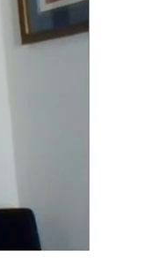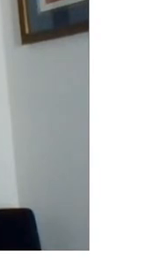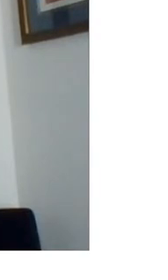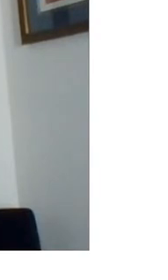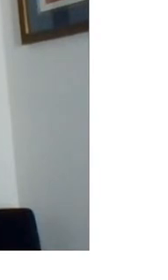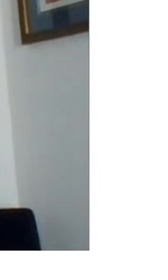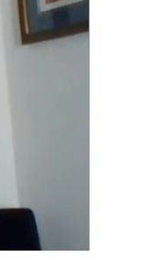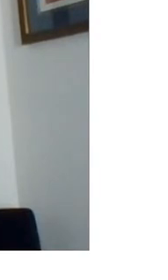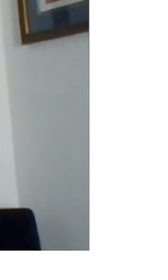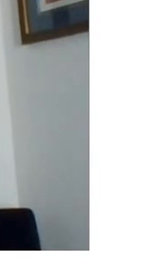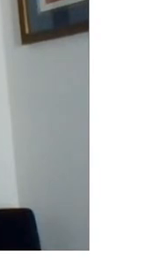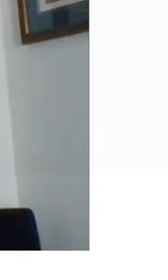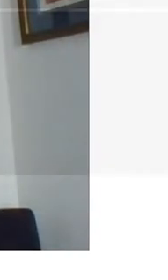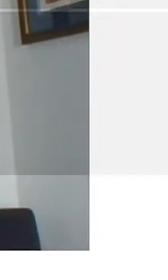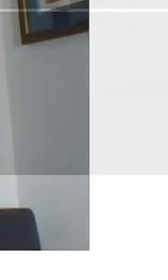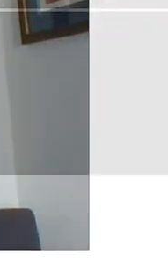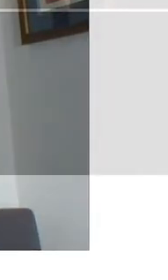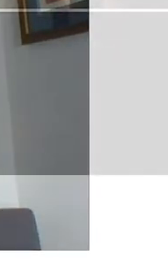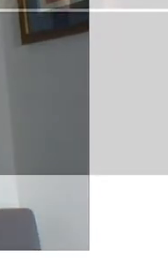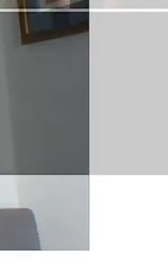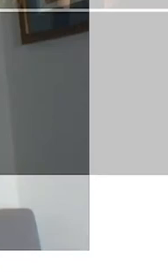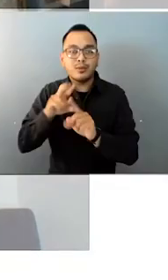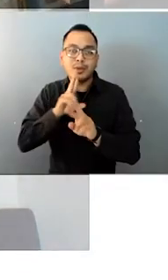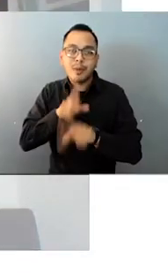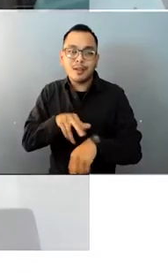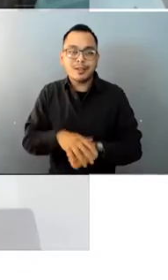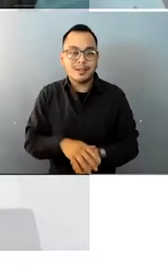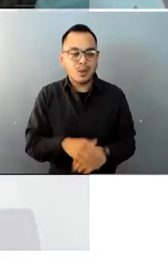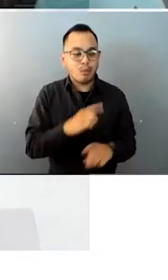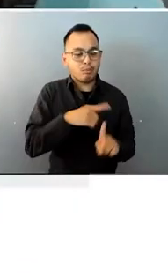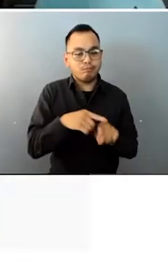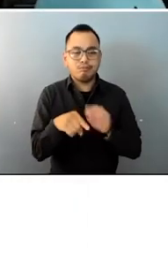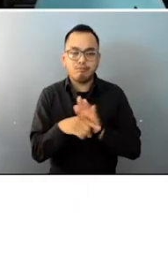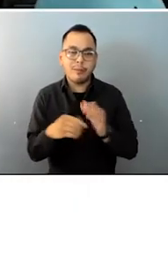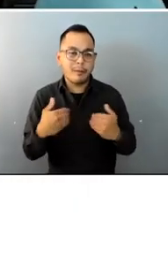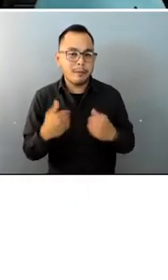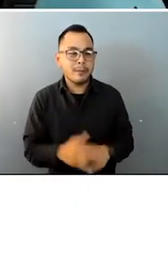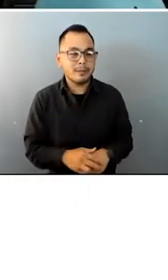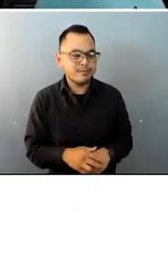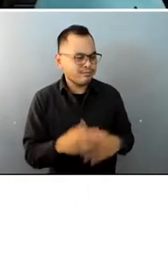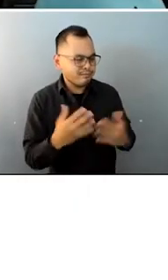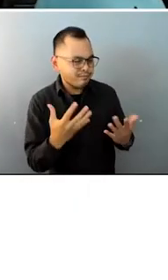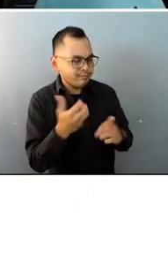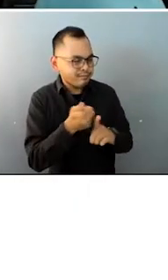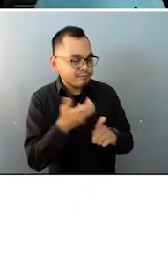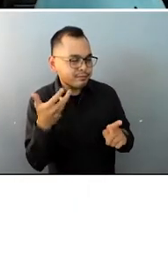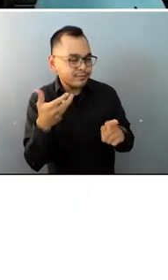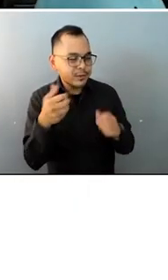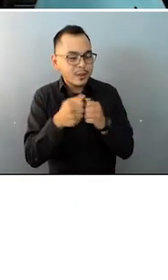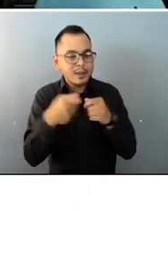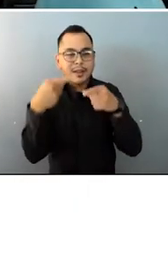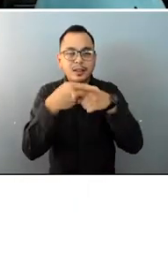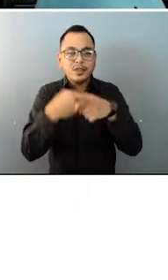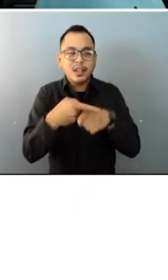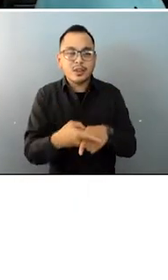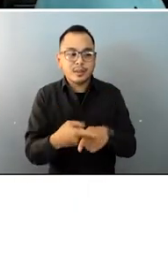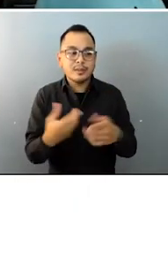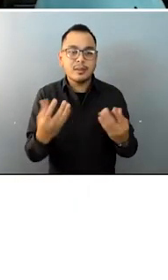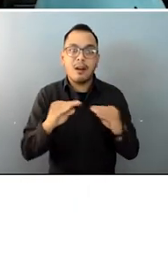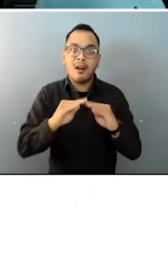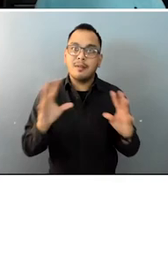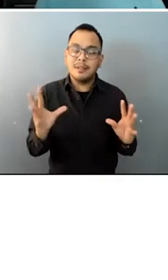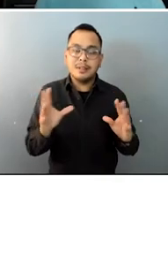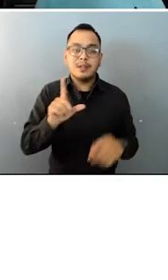are responding to them in a positive way. So there's good and bad. So I want to dig into this idea of the intersections, because